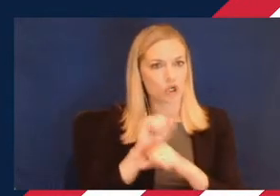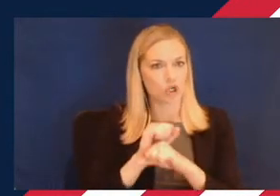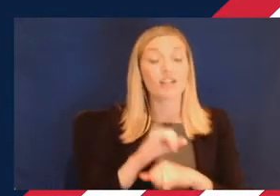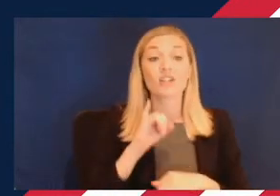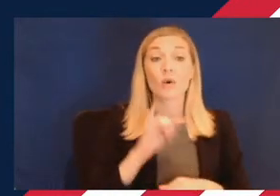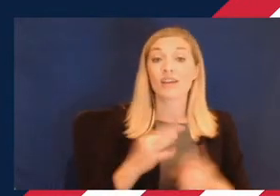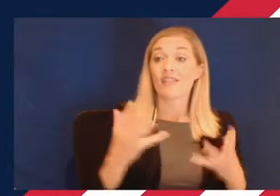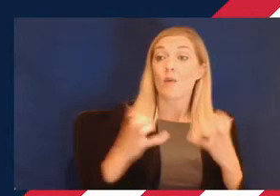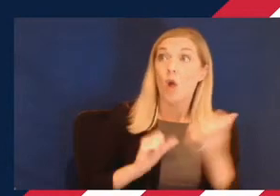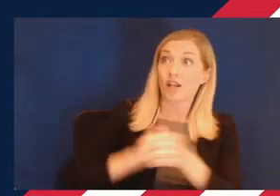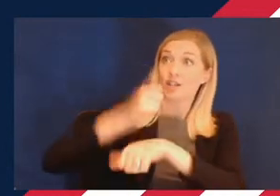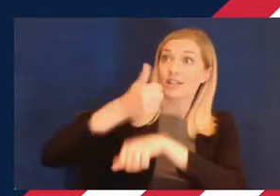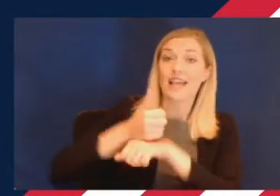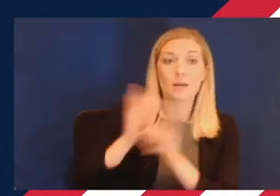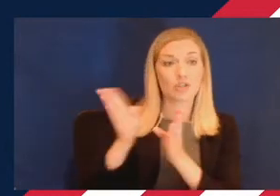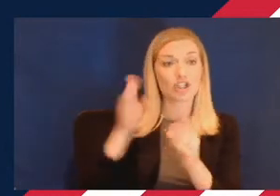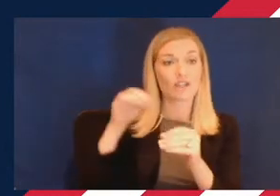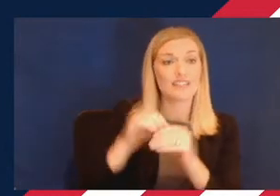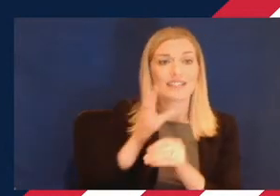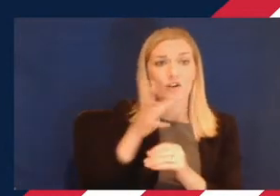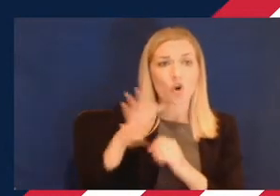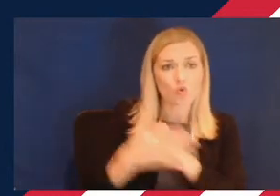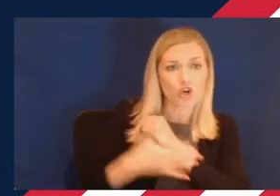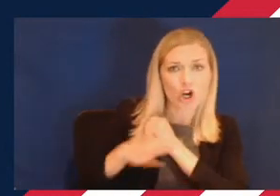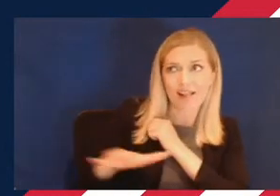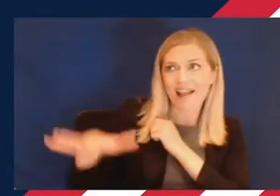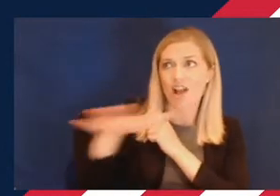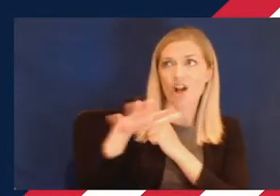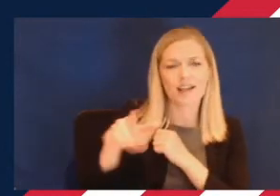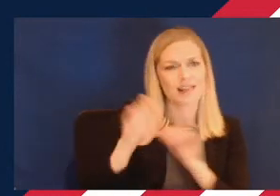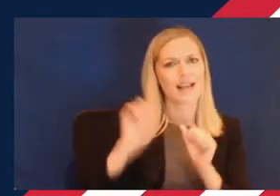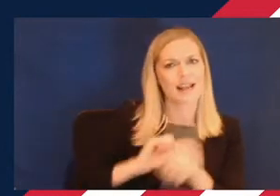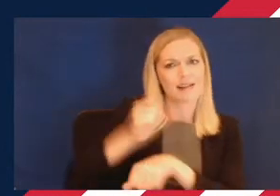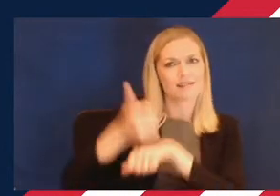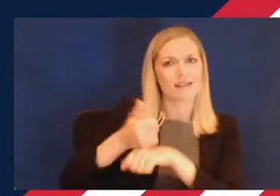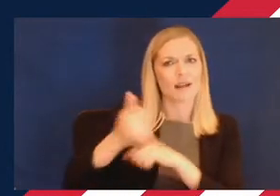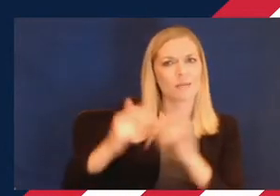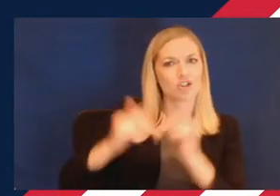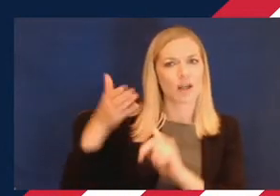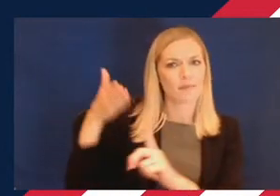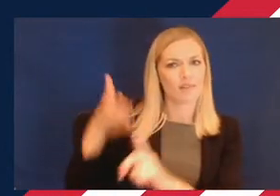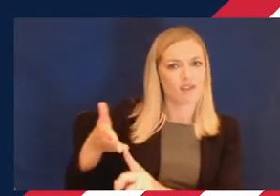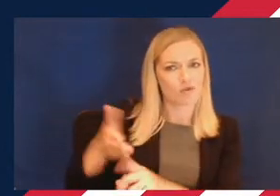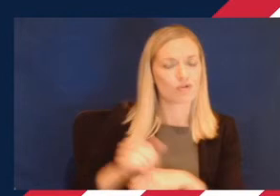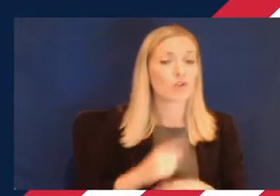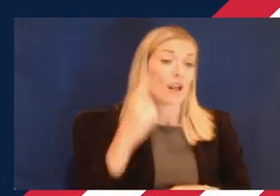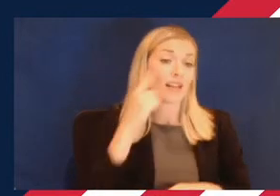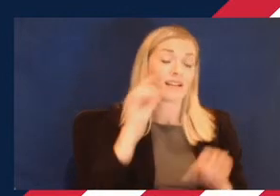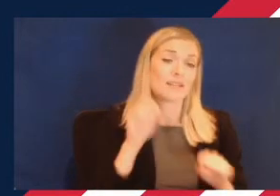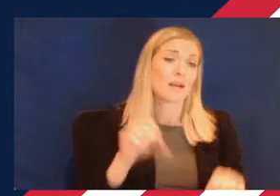set up a shop there. So I think it's possible to do both. Thank you.